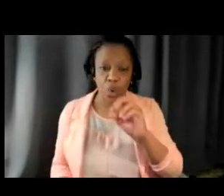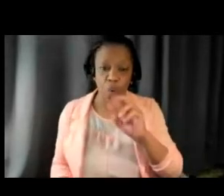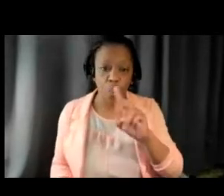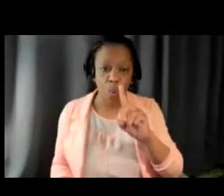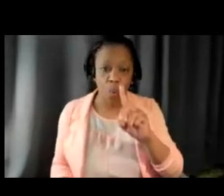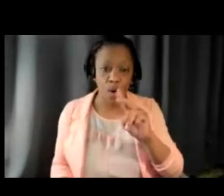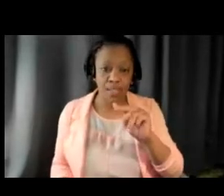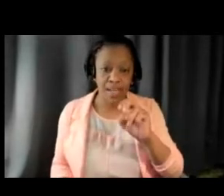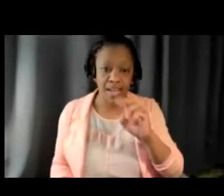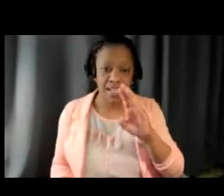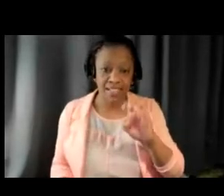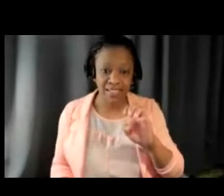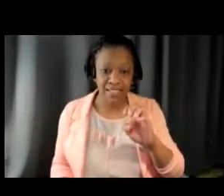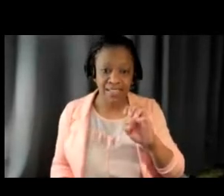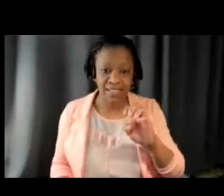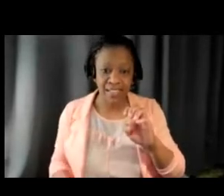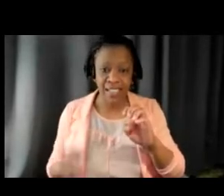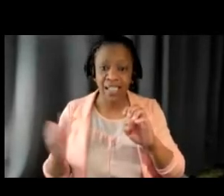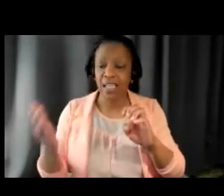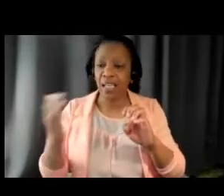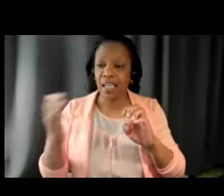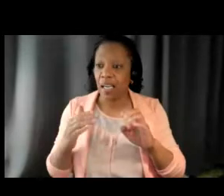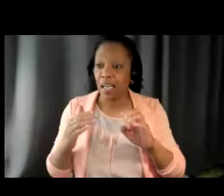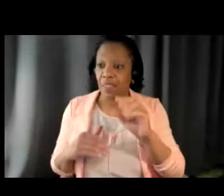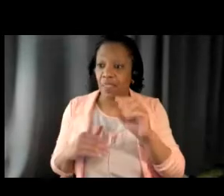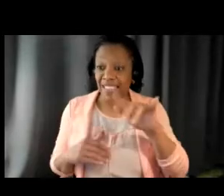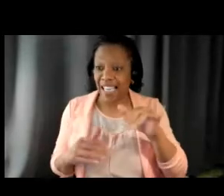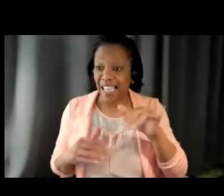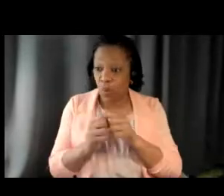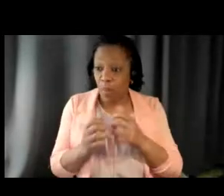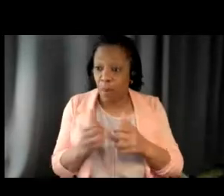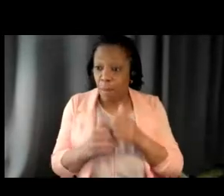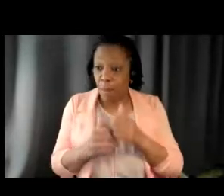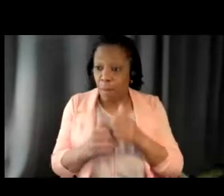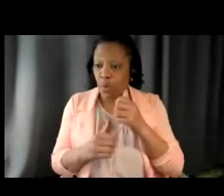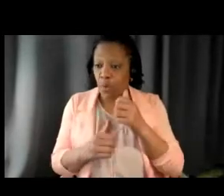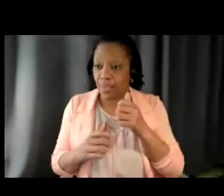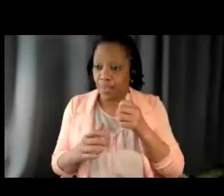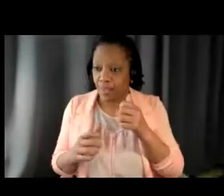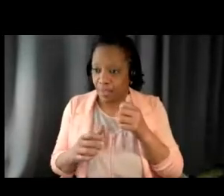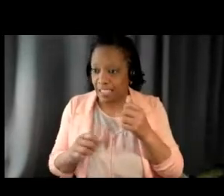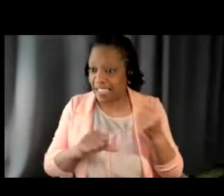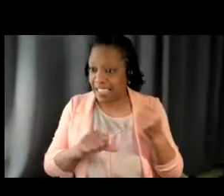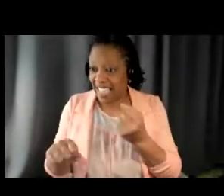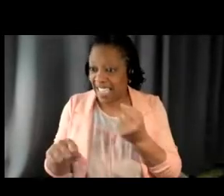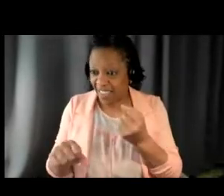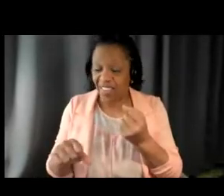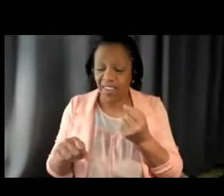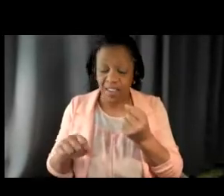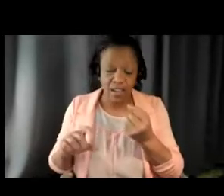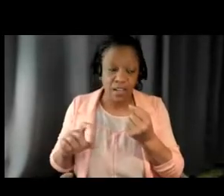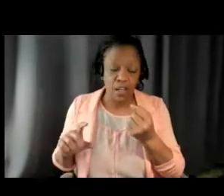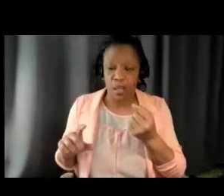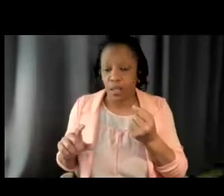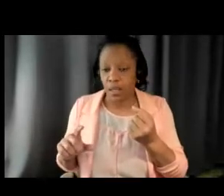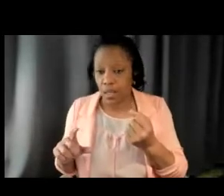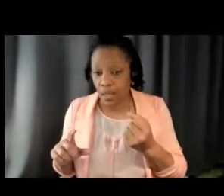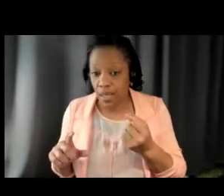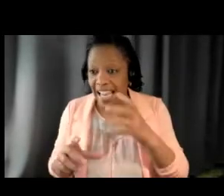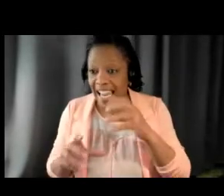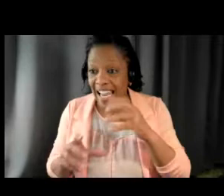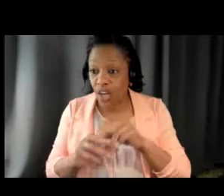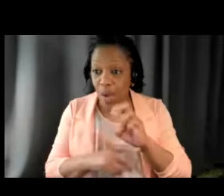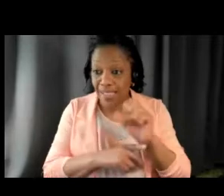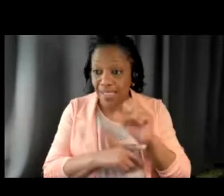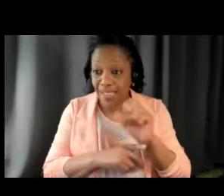how can I say this? The ordinance with the most teeth of any police accountability ordinance in any major city in the United States. It's a big